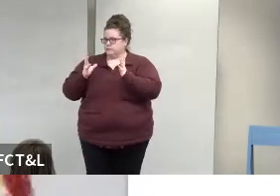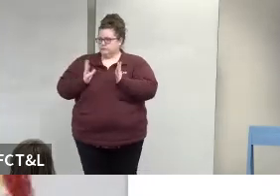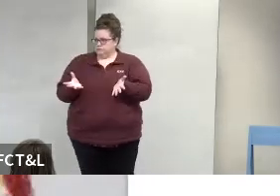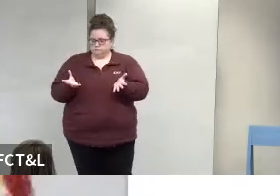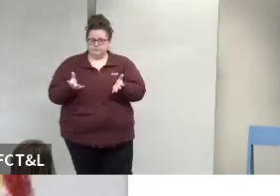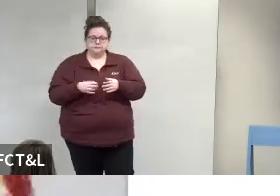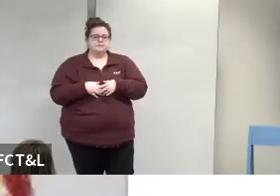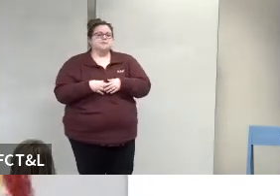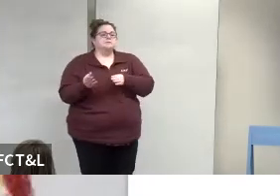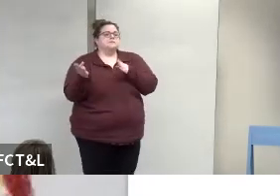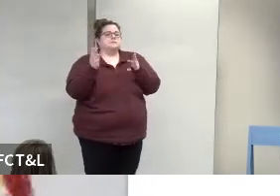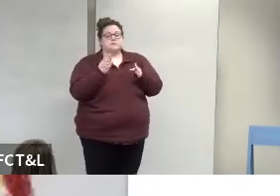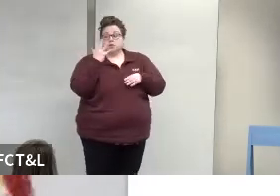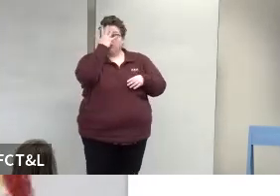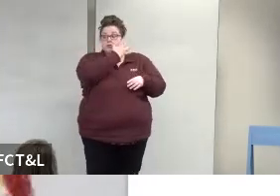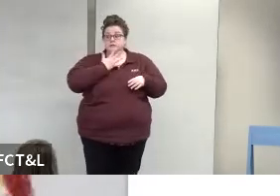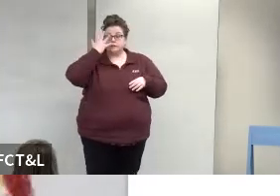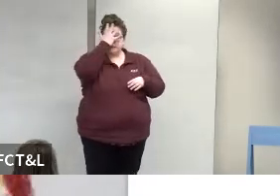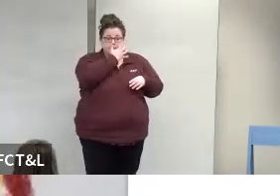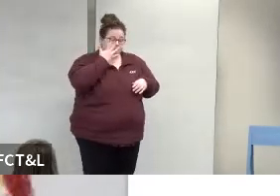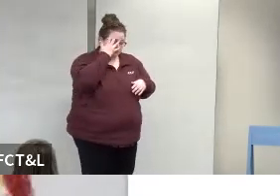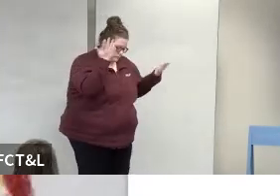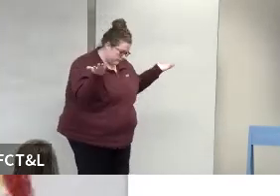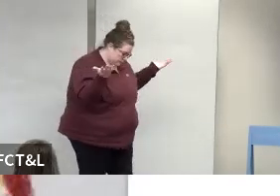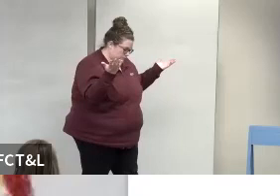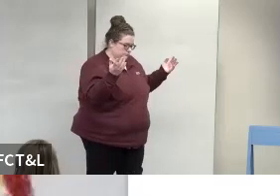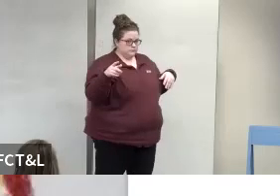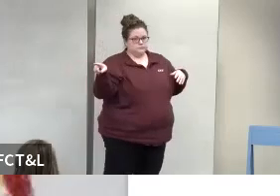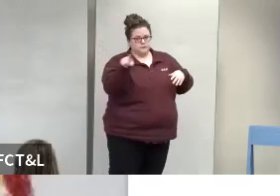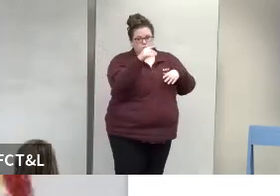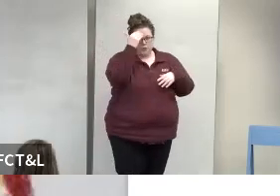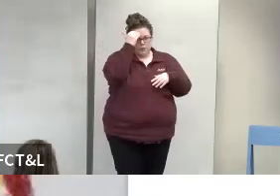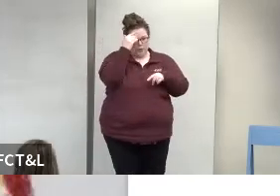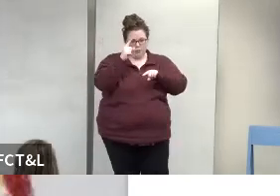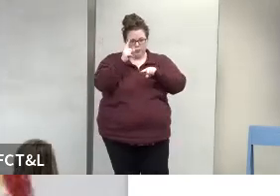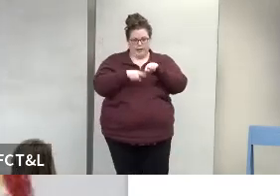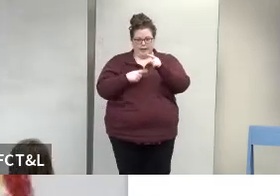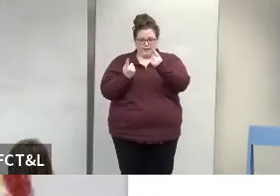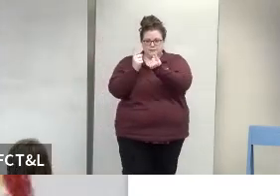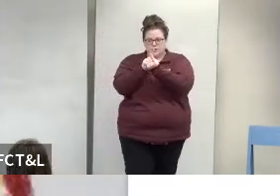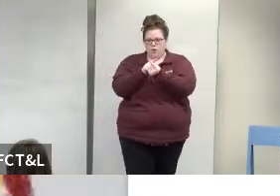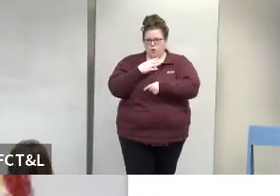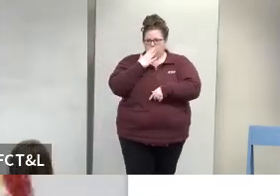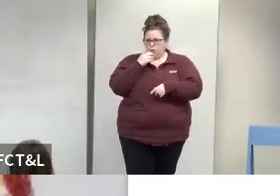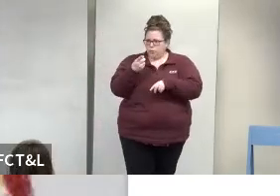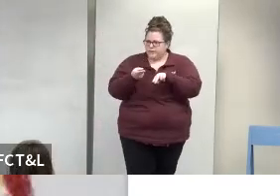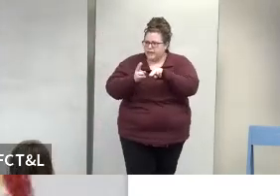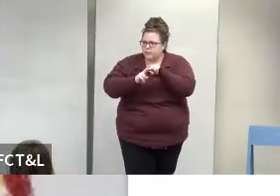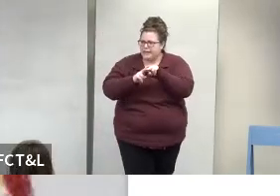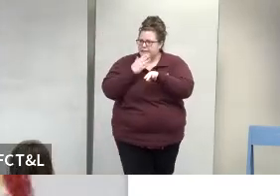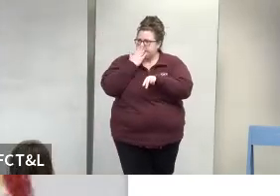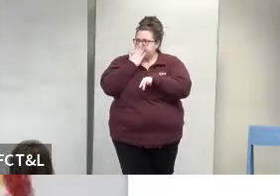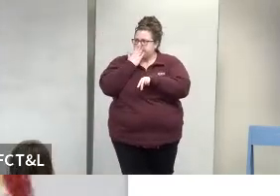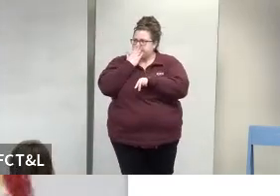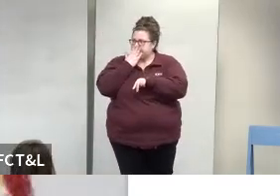name. Those kinds of issues are shared, and also appearance. We are a visual people.